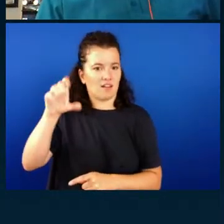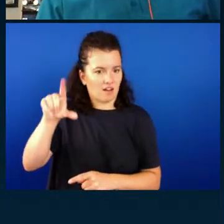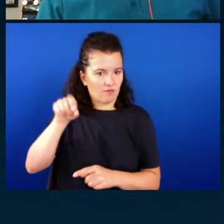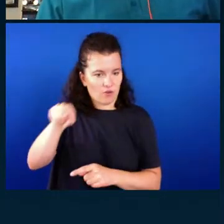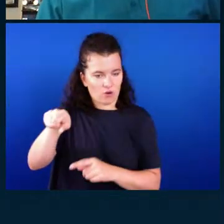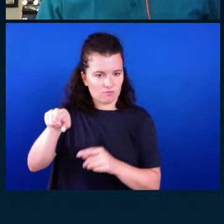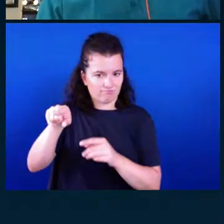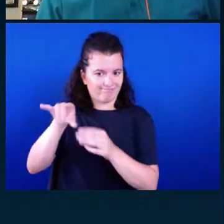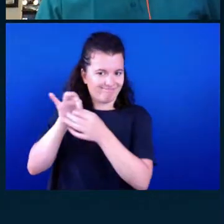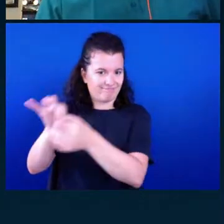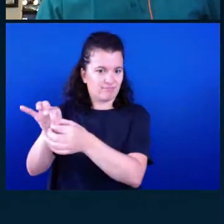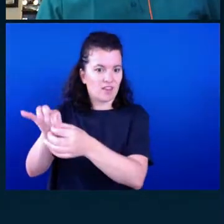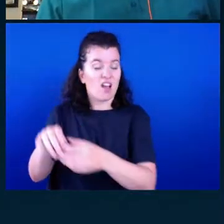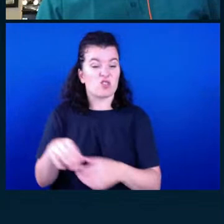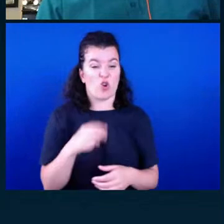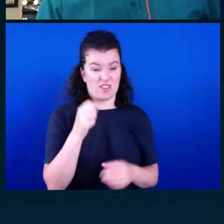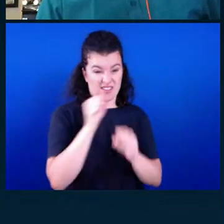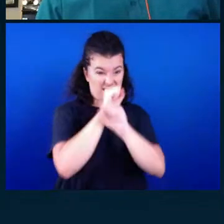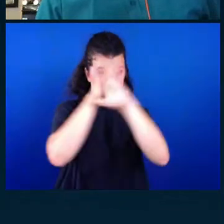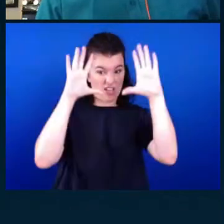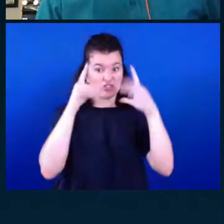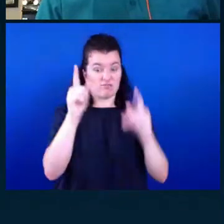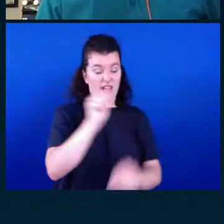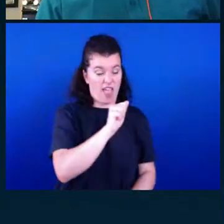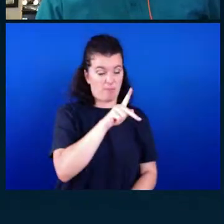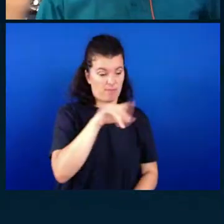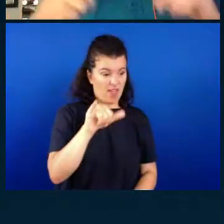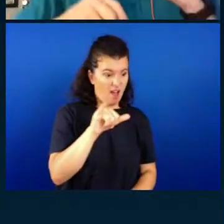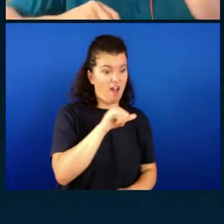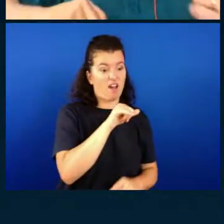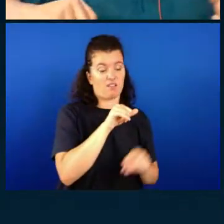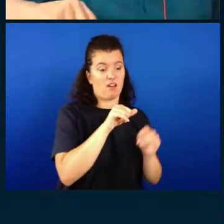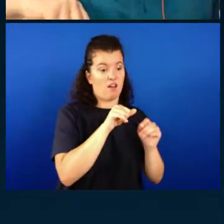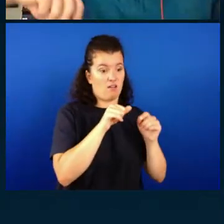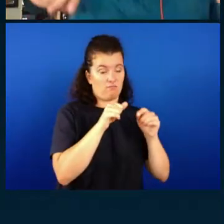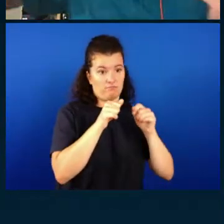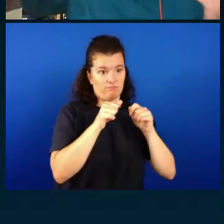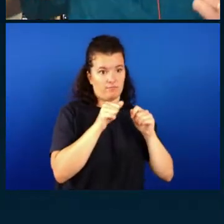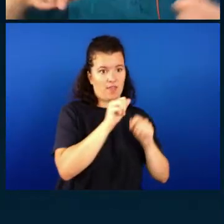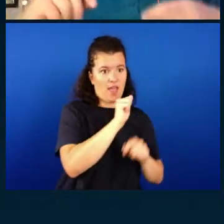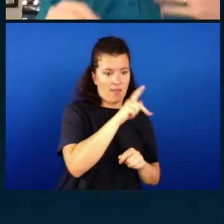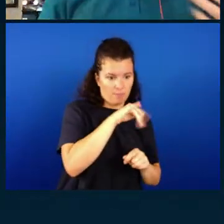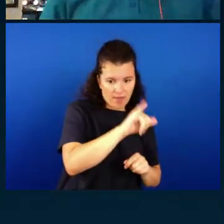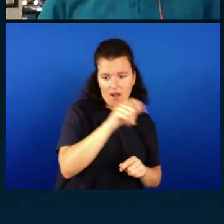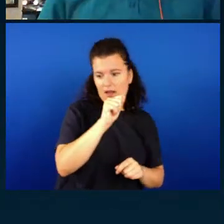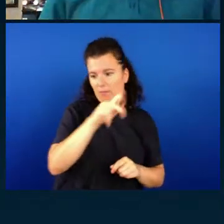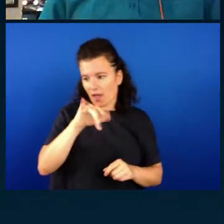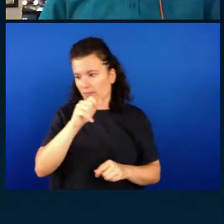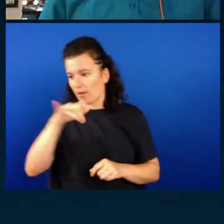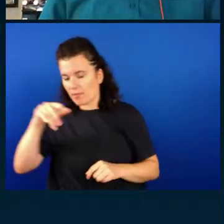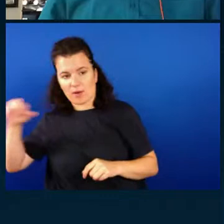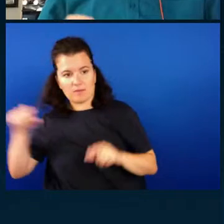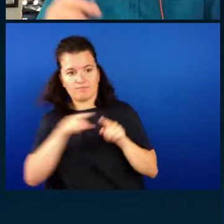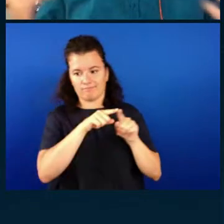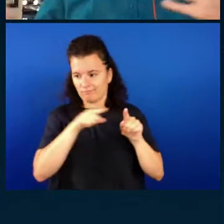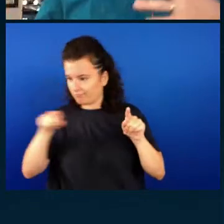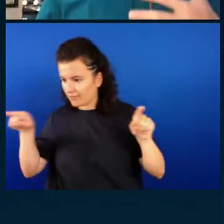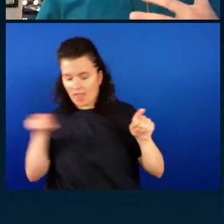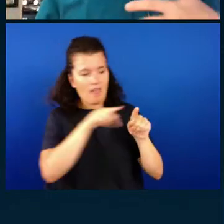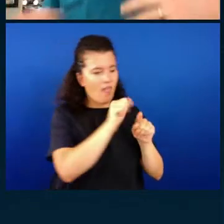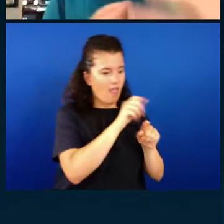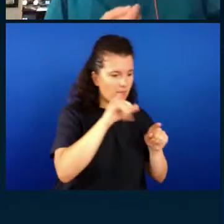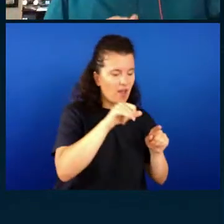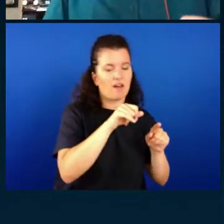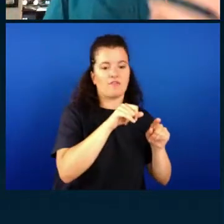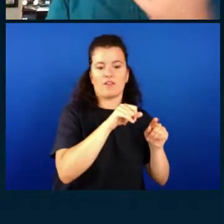multiple APIs, sitting with them, they would start the app, they would start the API would fail because it wasn't